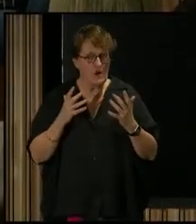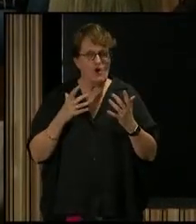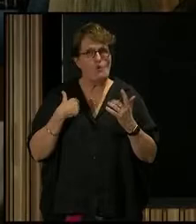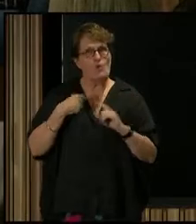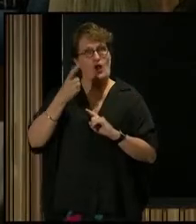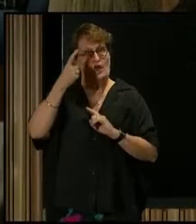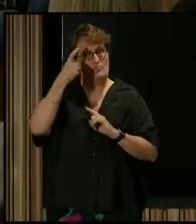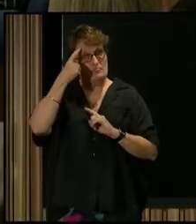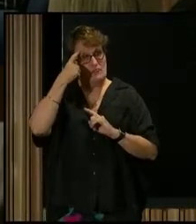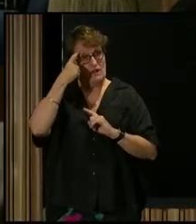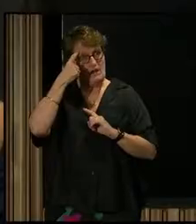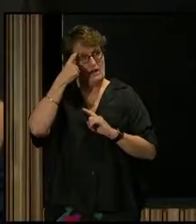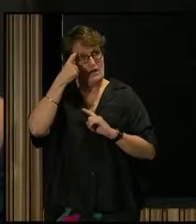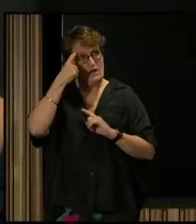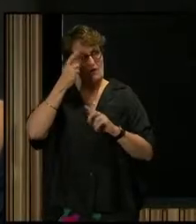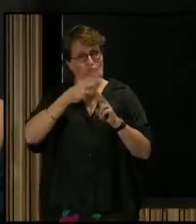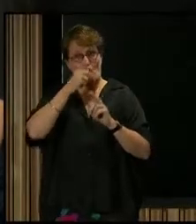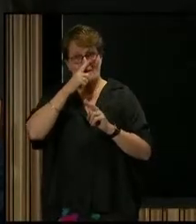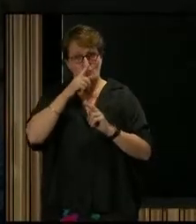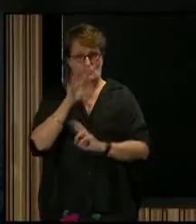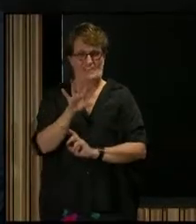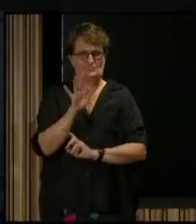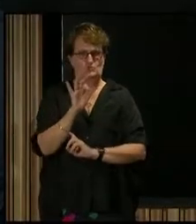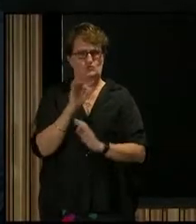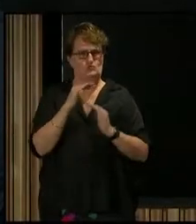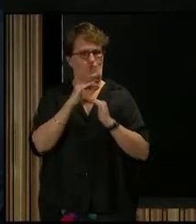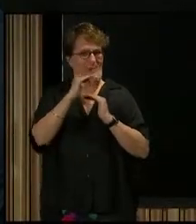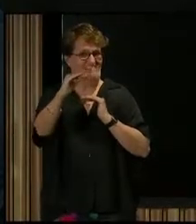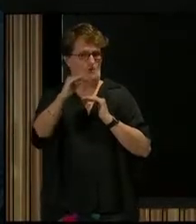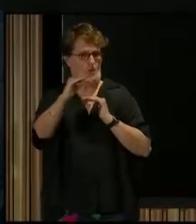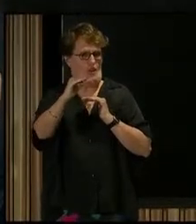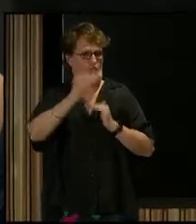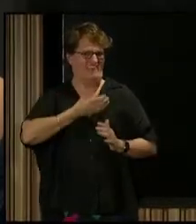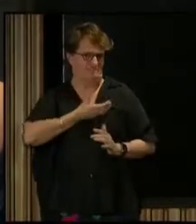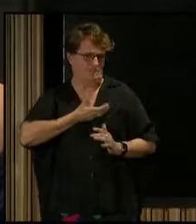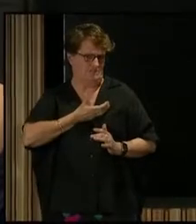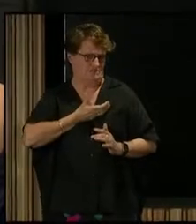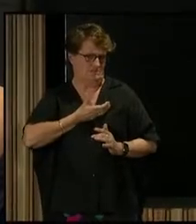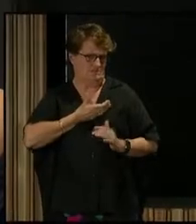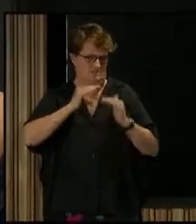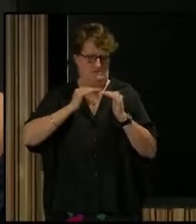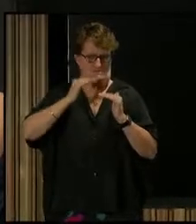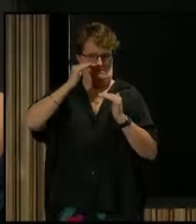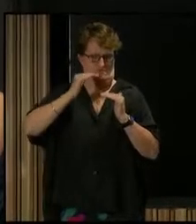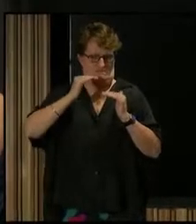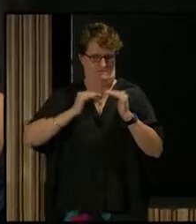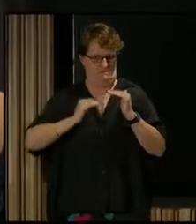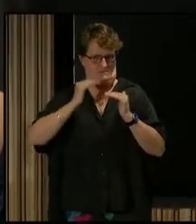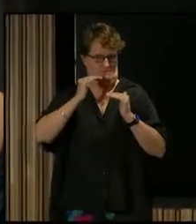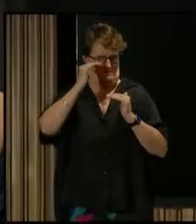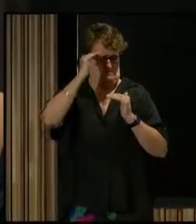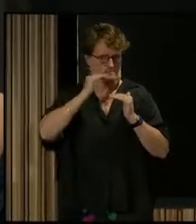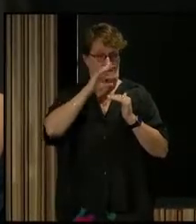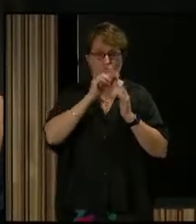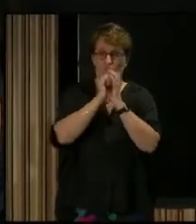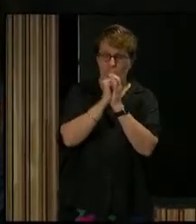to people is that you can choose your own level of comfort. So we go to the pub when we want to be with friends, or we want to celebrate,